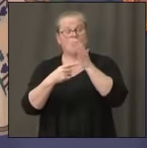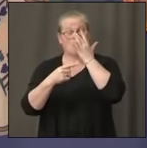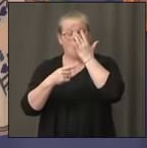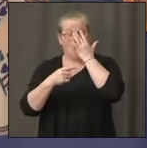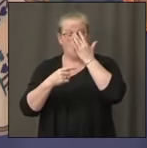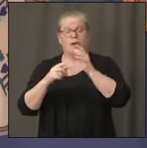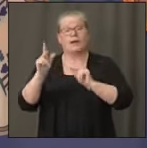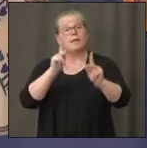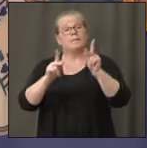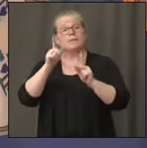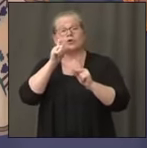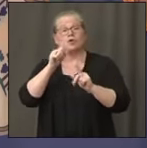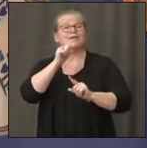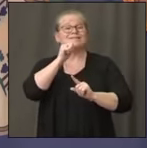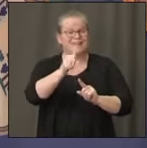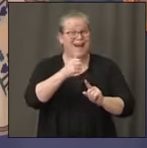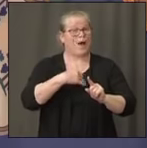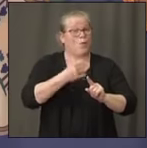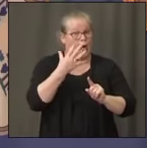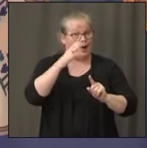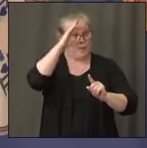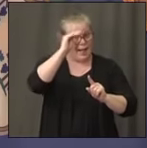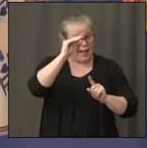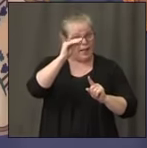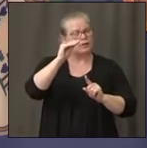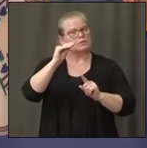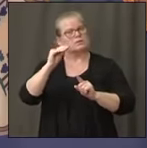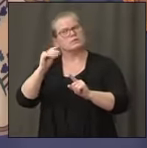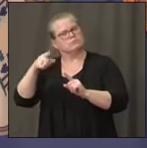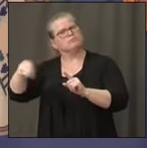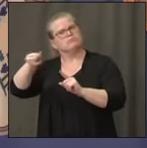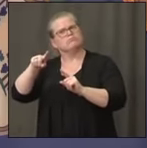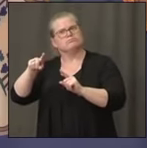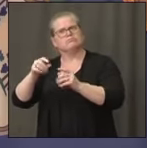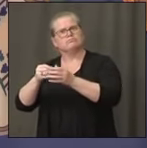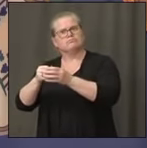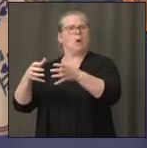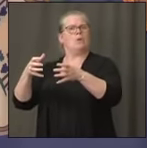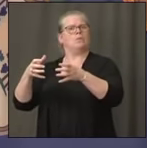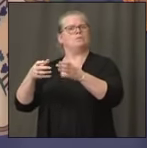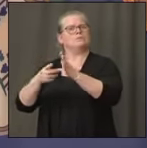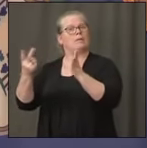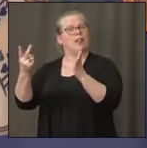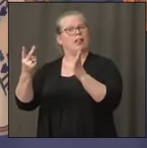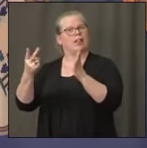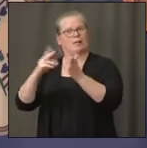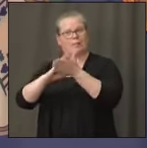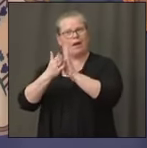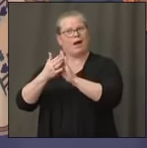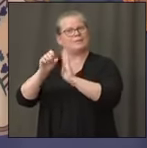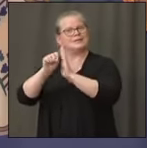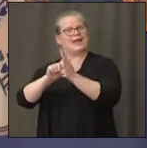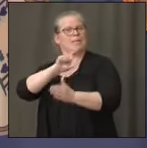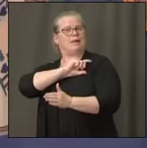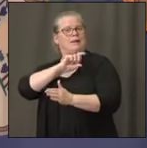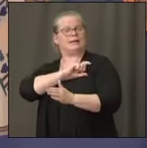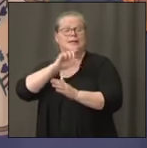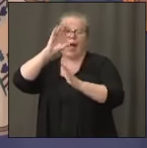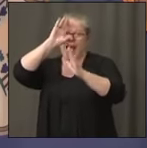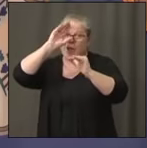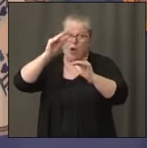of people who are not white males who are now coming to serve in our state police. If I can do this in our municipal police, we can do that with